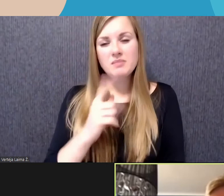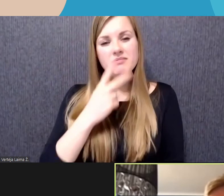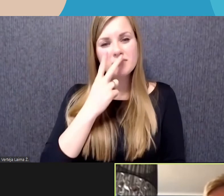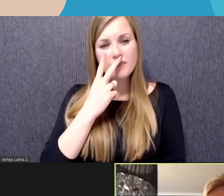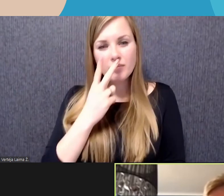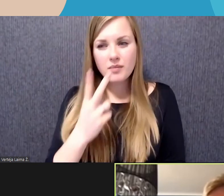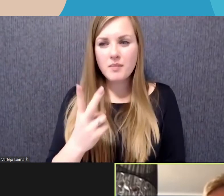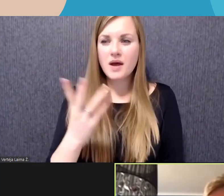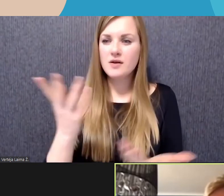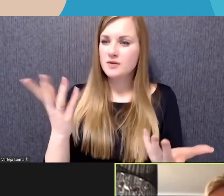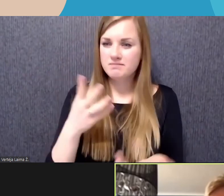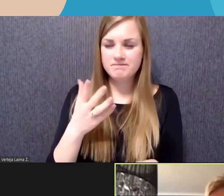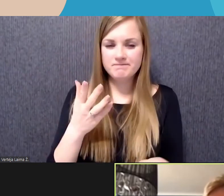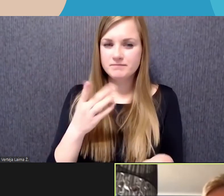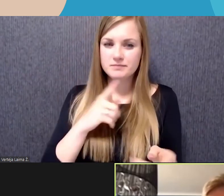tunnel.